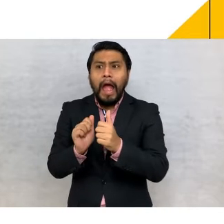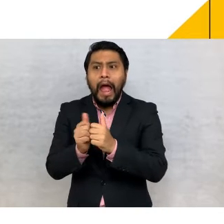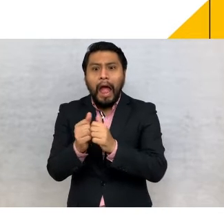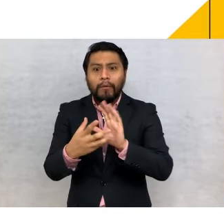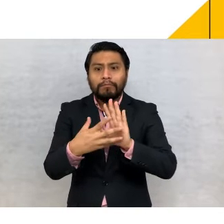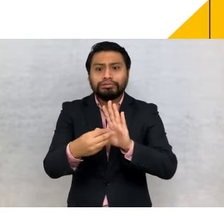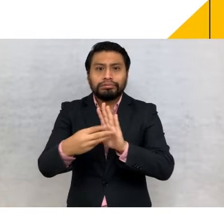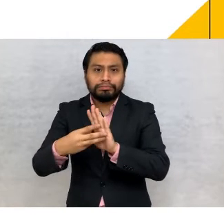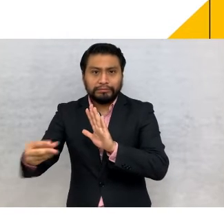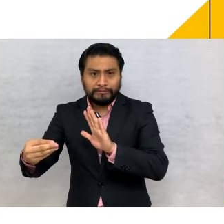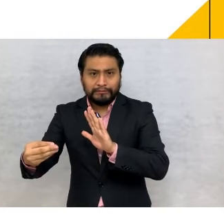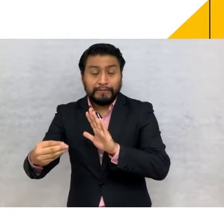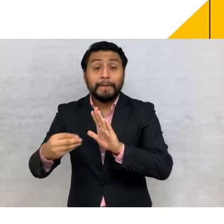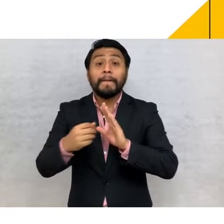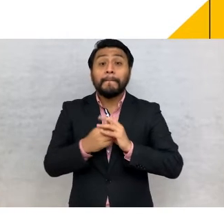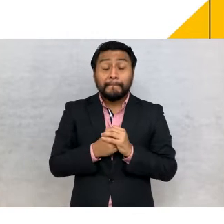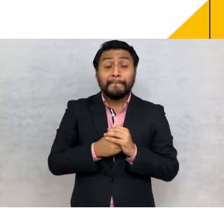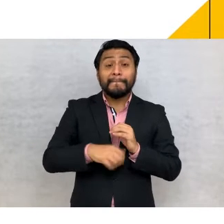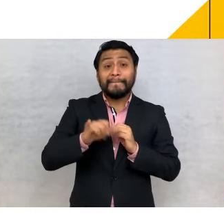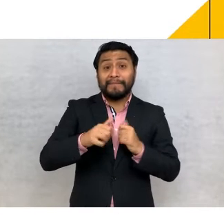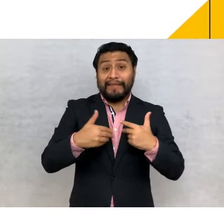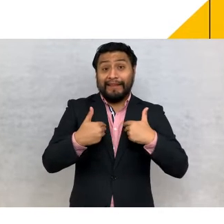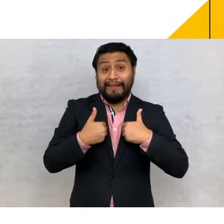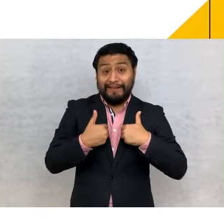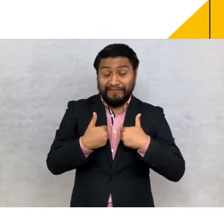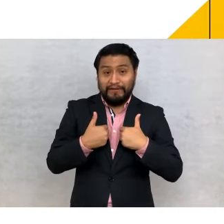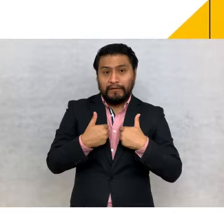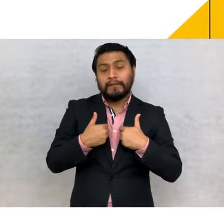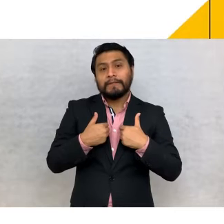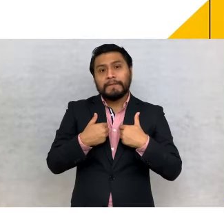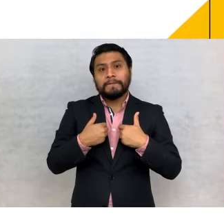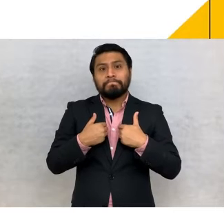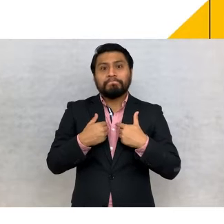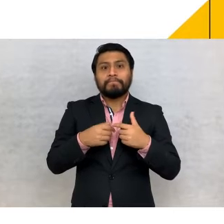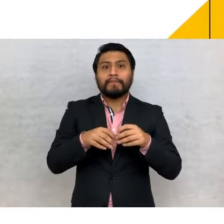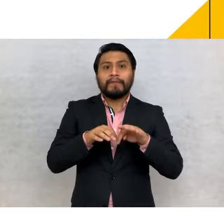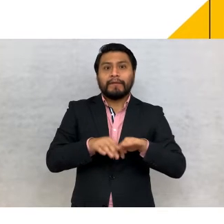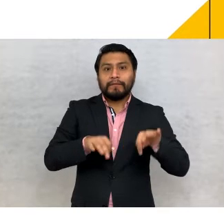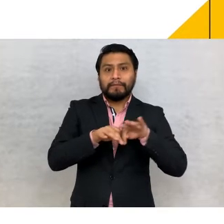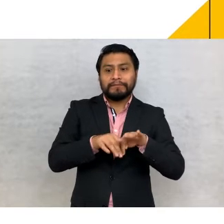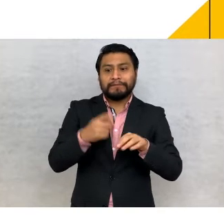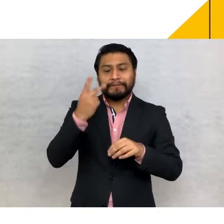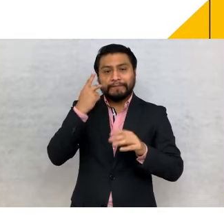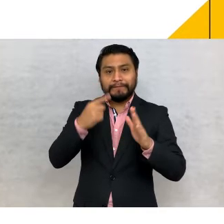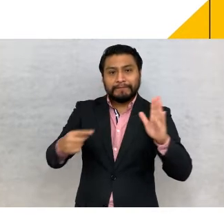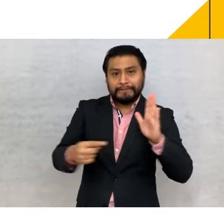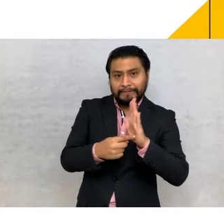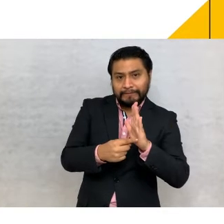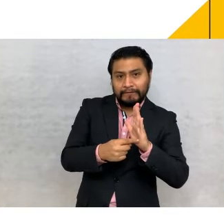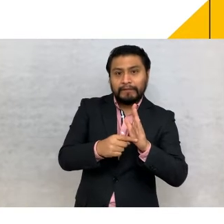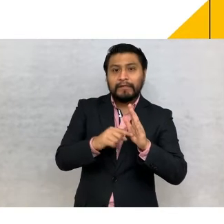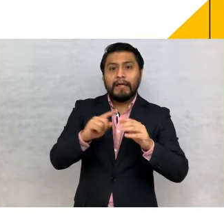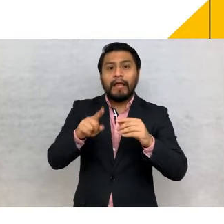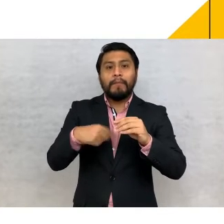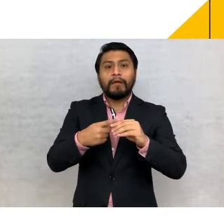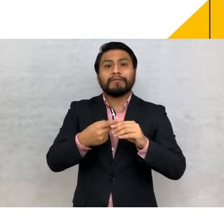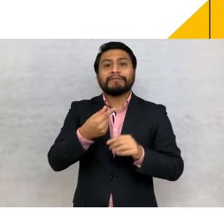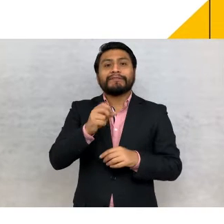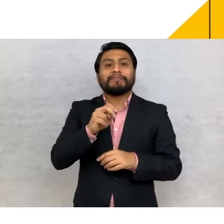organs. Among these are compulsive sterilizations to the point of genocide.